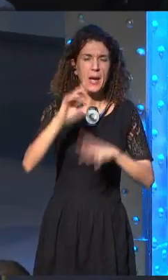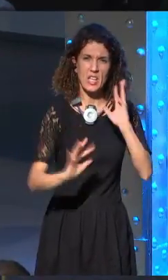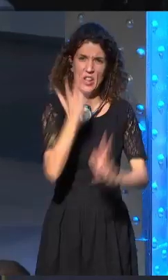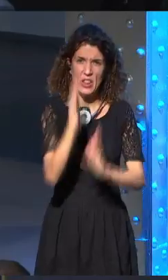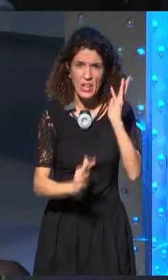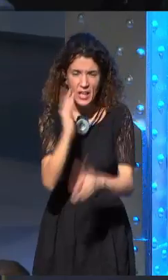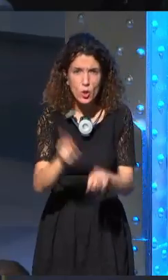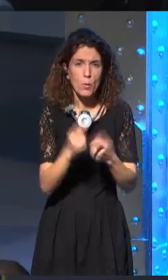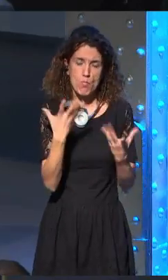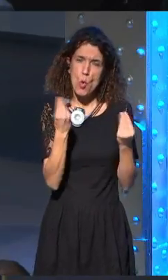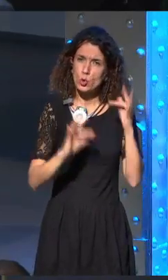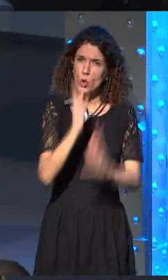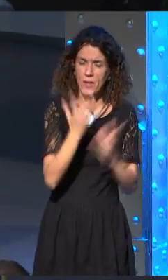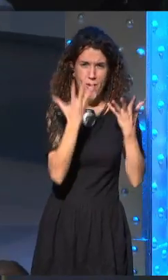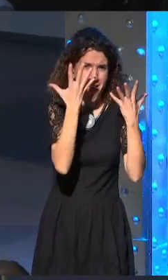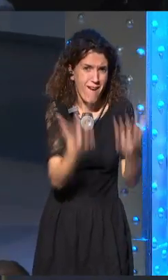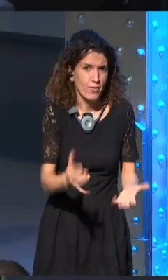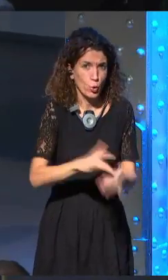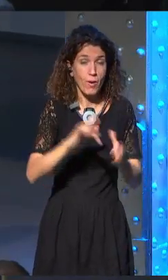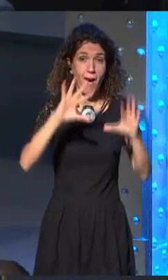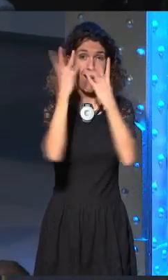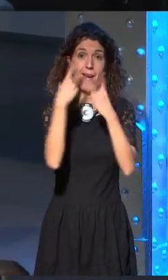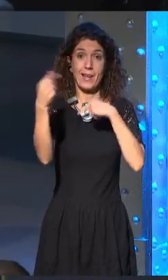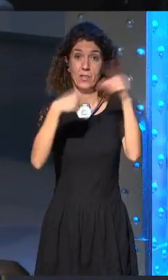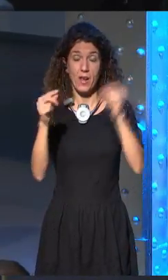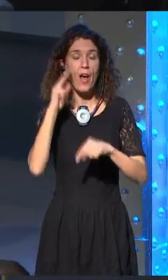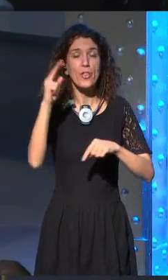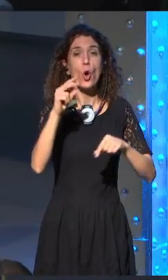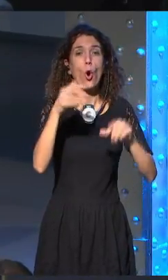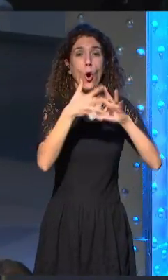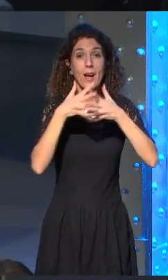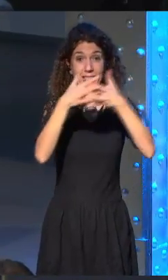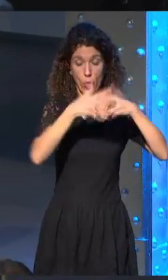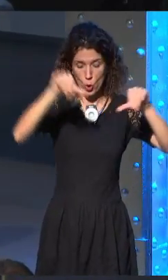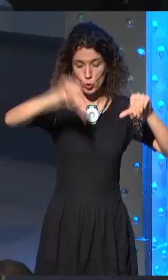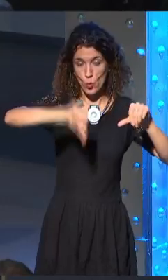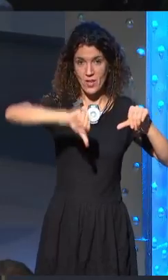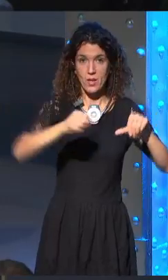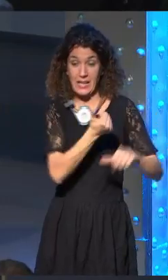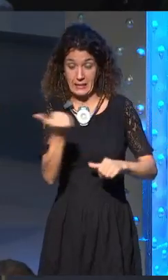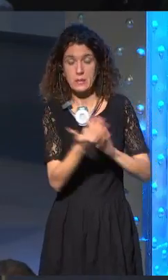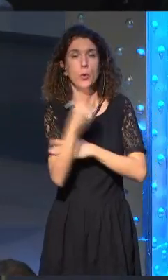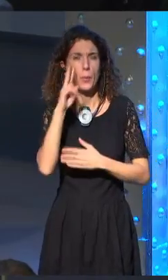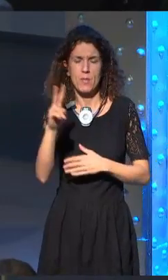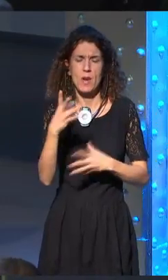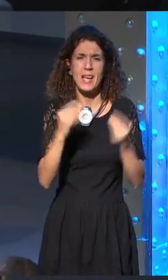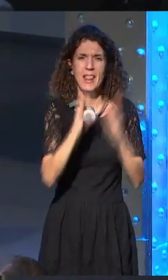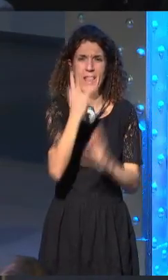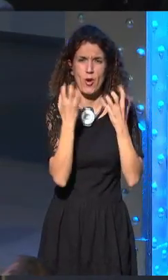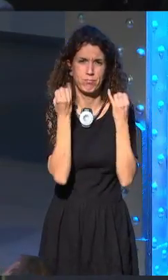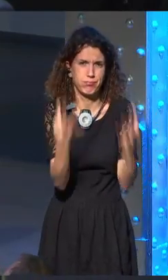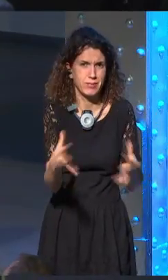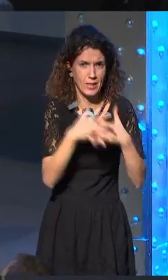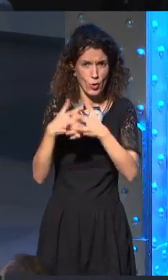lot of fires in the western United States. Turns out there's a lot of fires in the western United States now on a regular